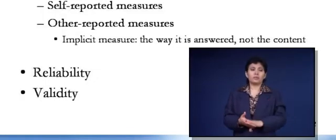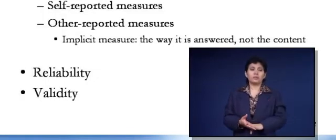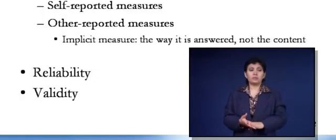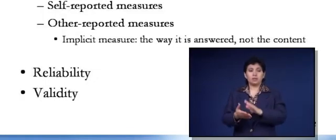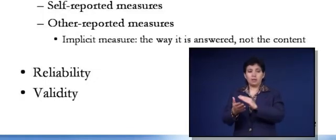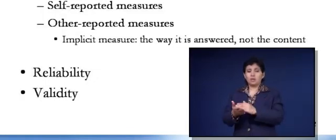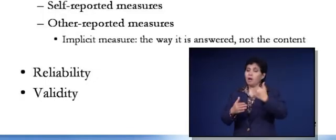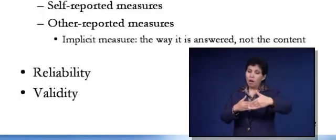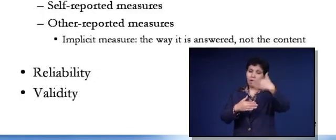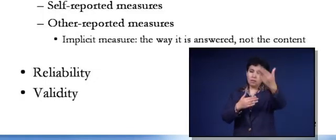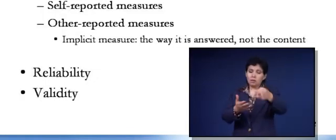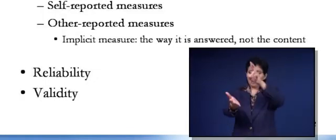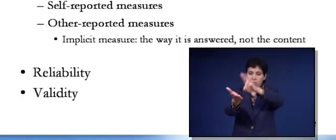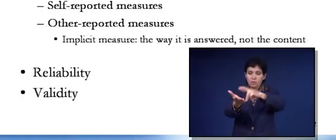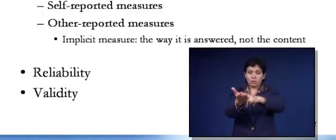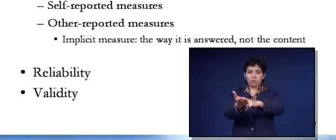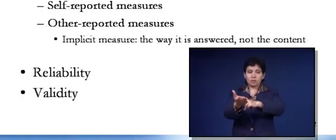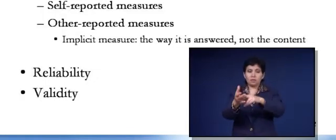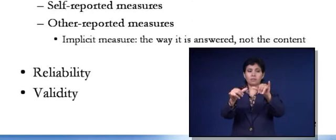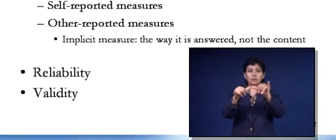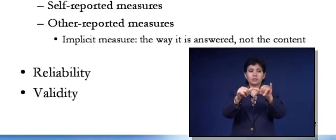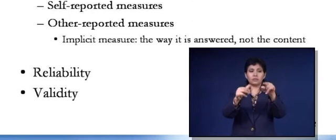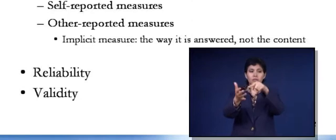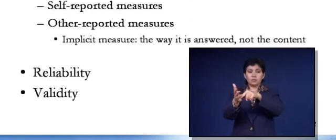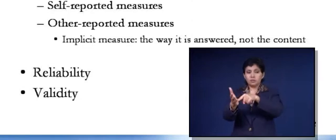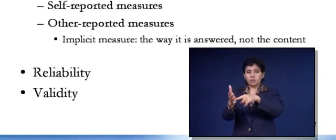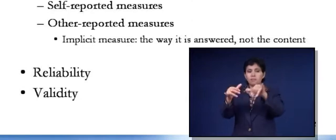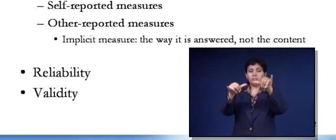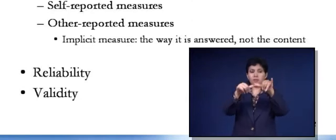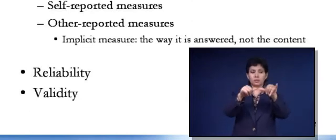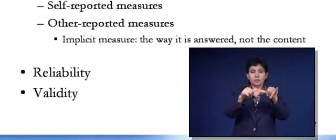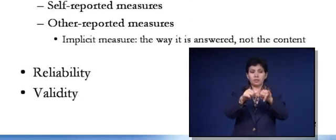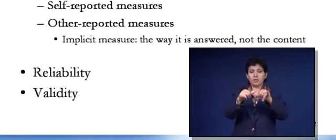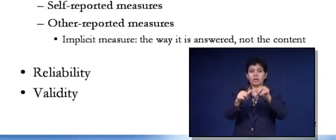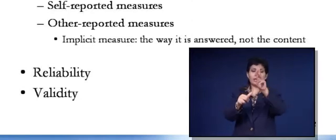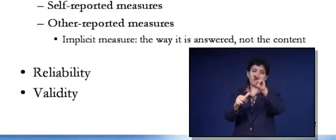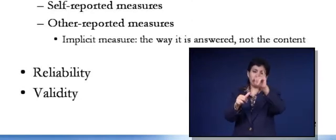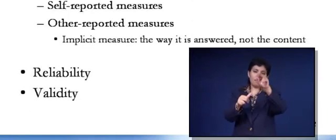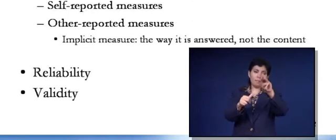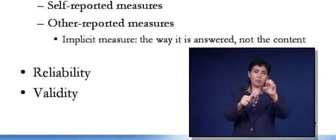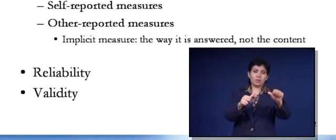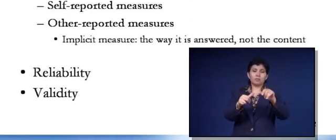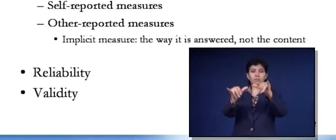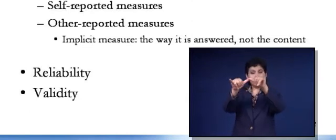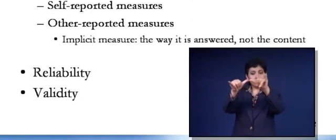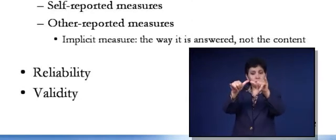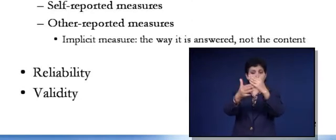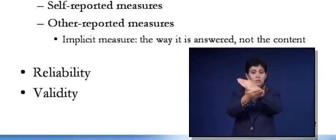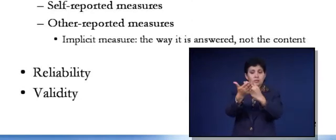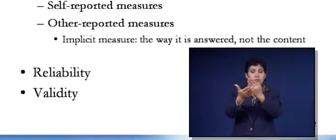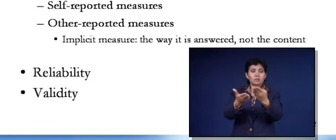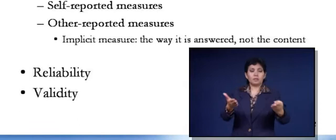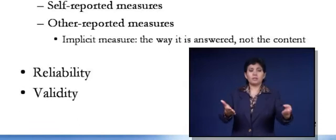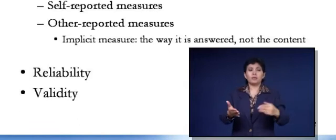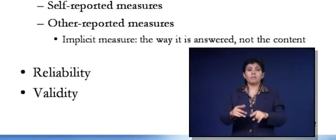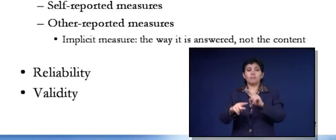Next one, other reported measures such as implicit measure. Implicit measure, it's you want to measure something, but